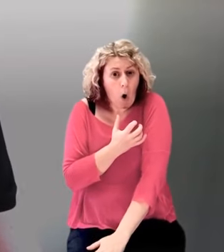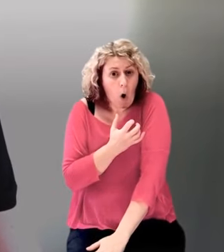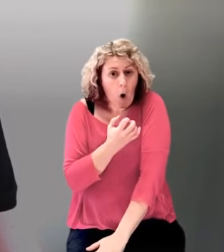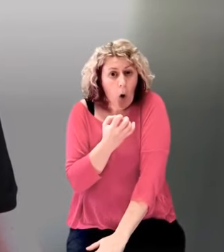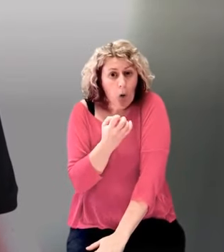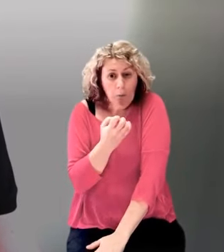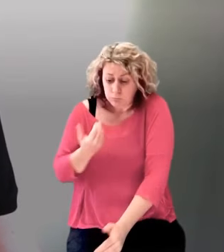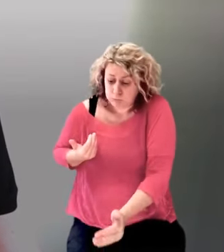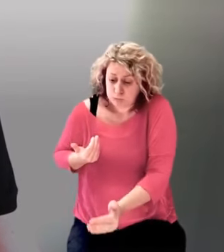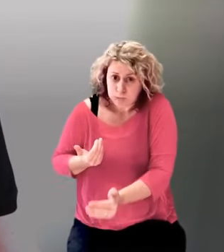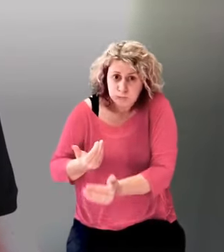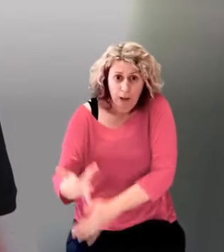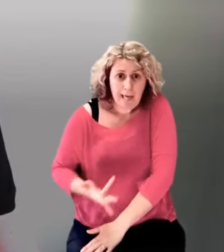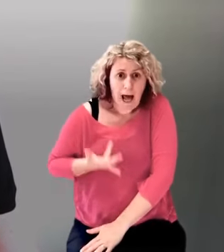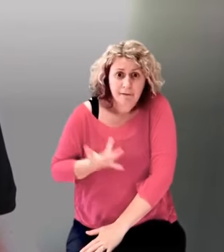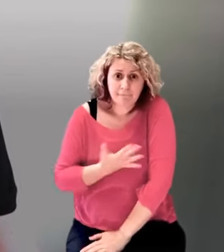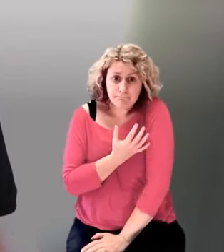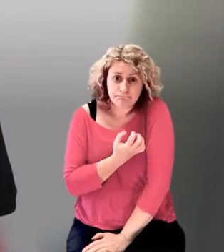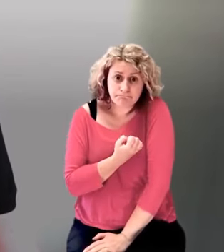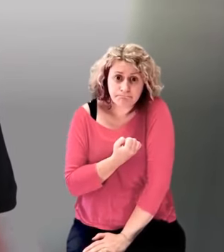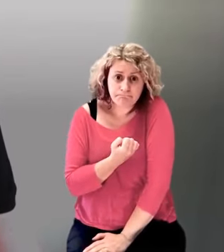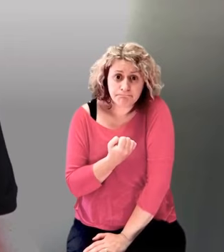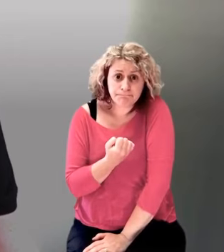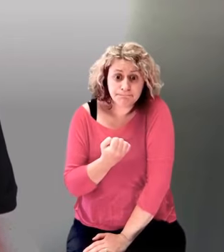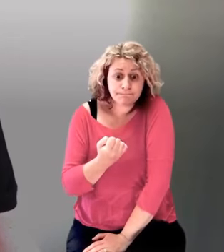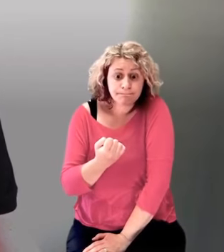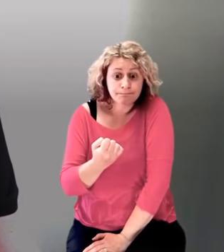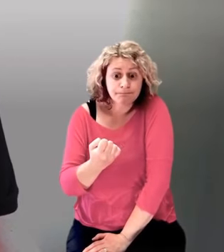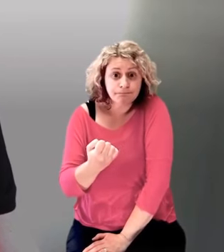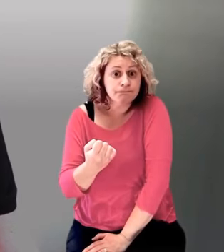hope of a lifetime,